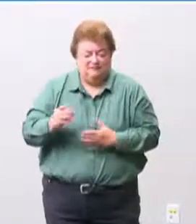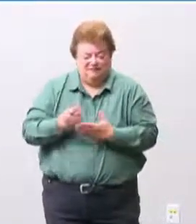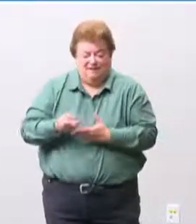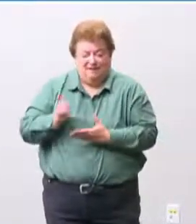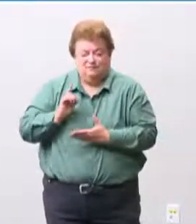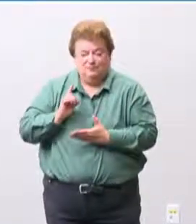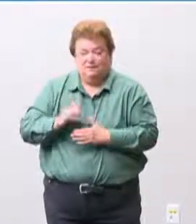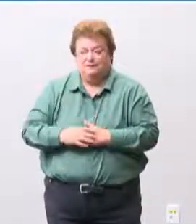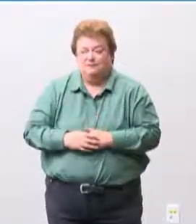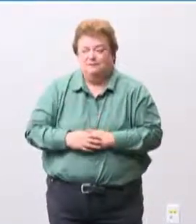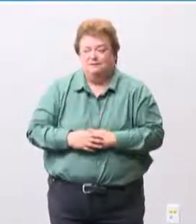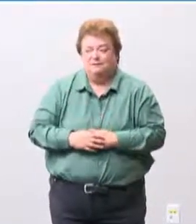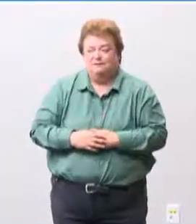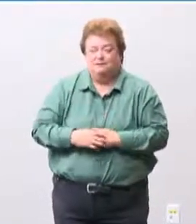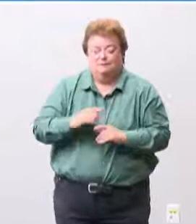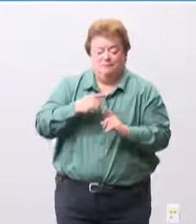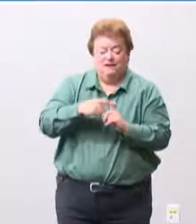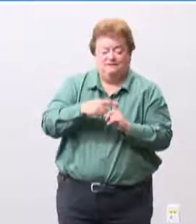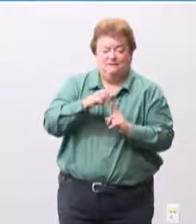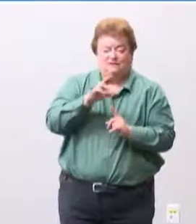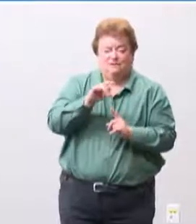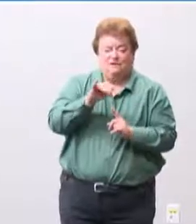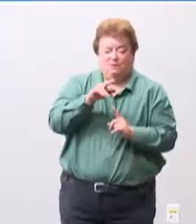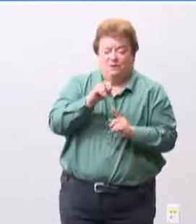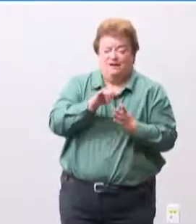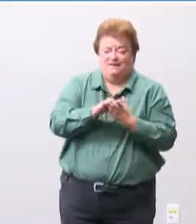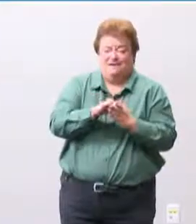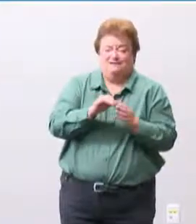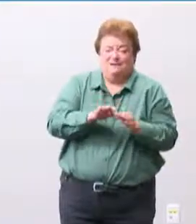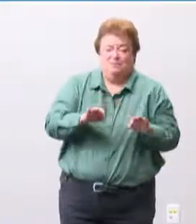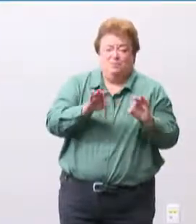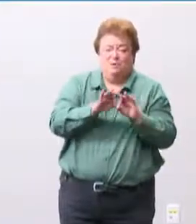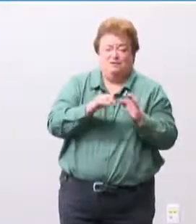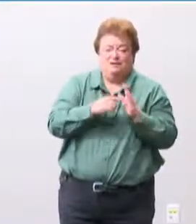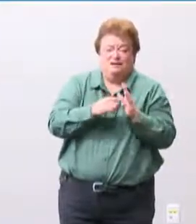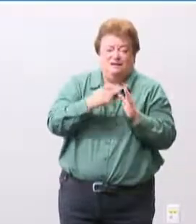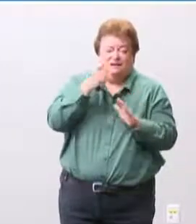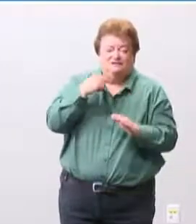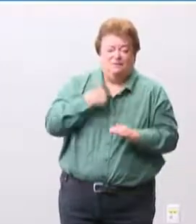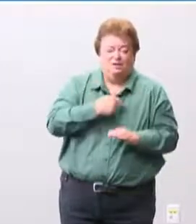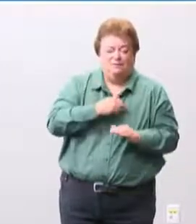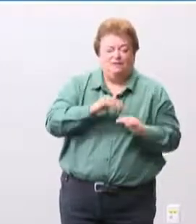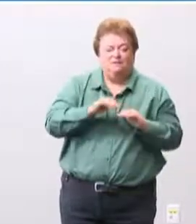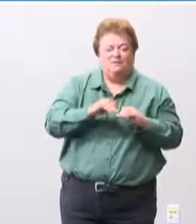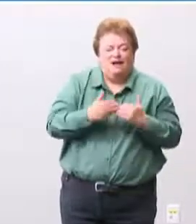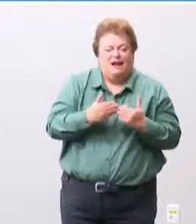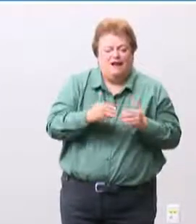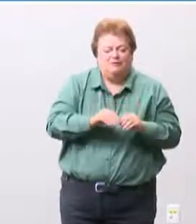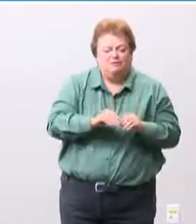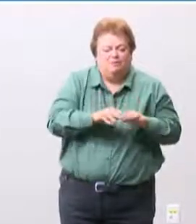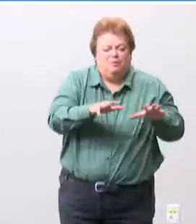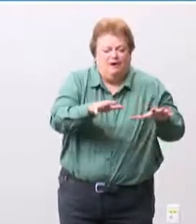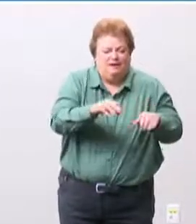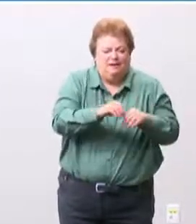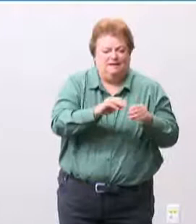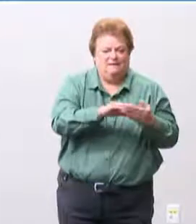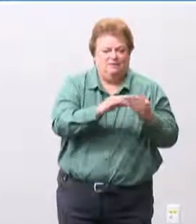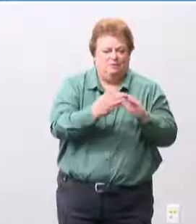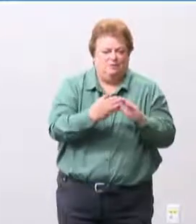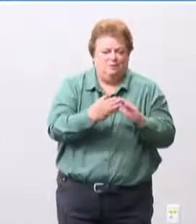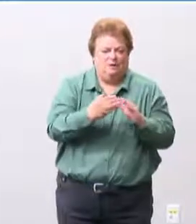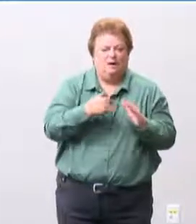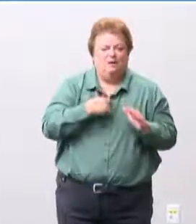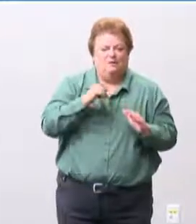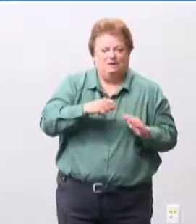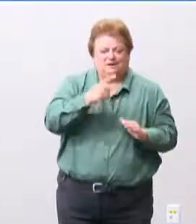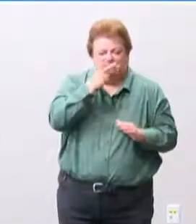week. Positivity rate is an important indicator for us about the spread in the community, and we need to see it